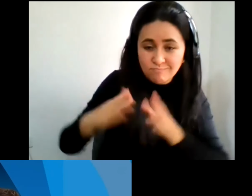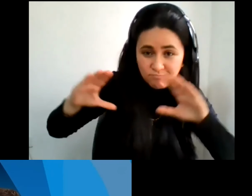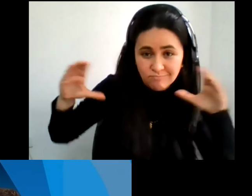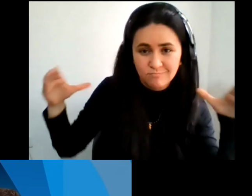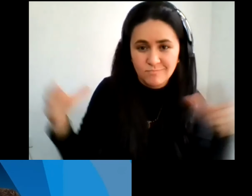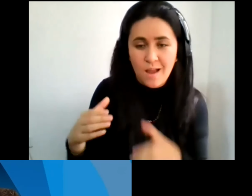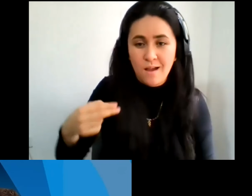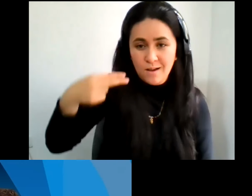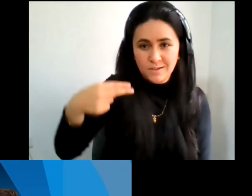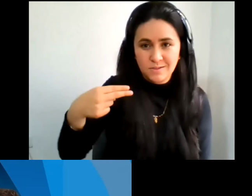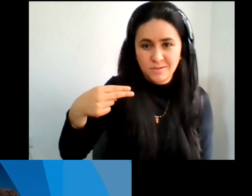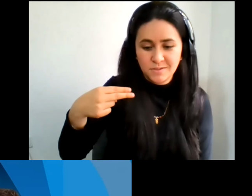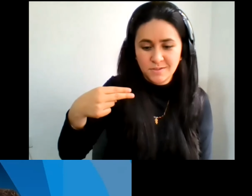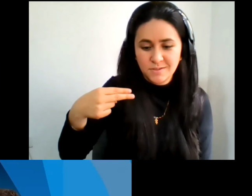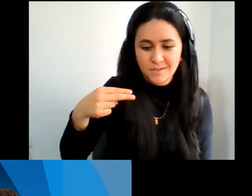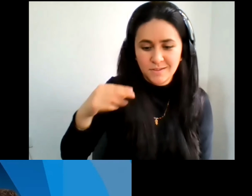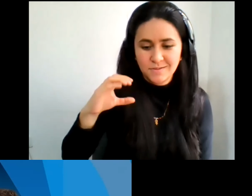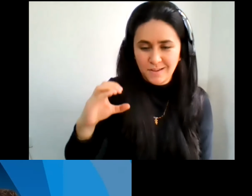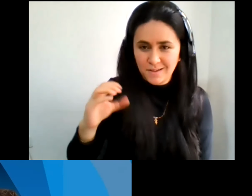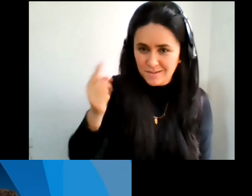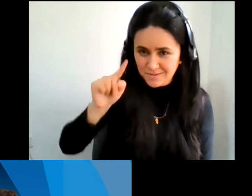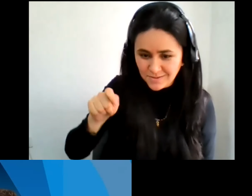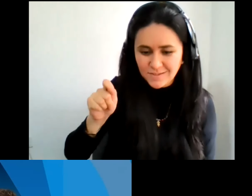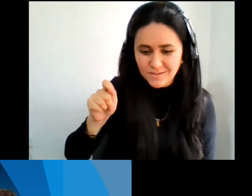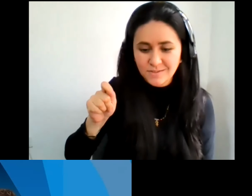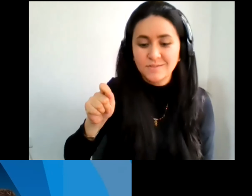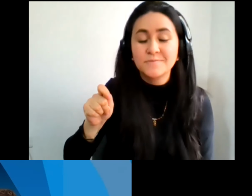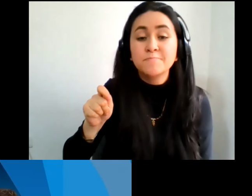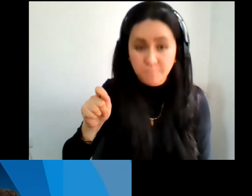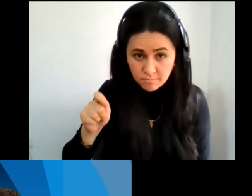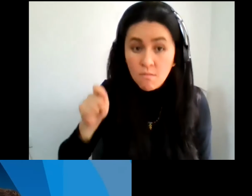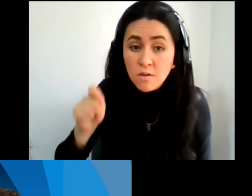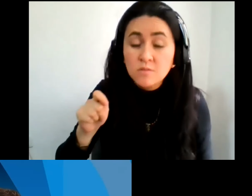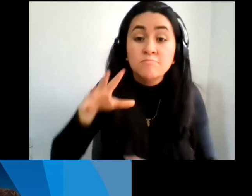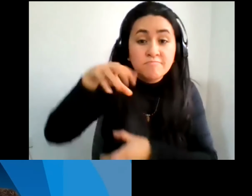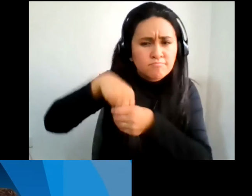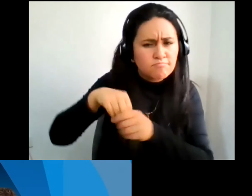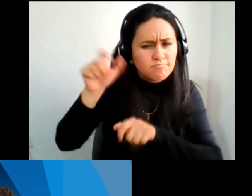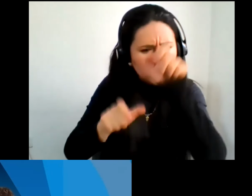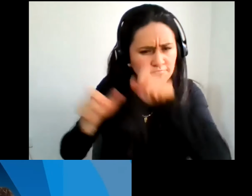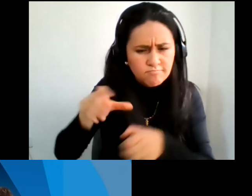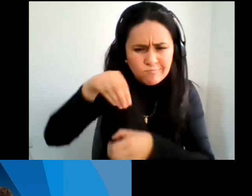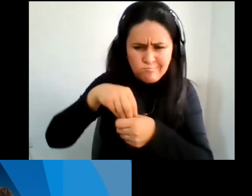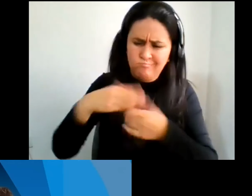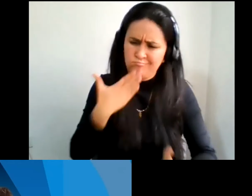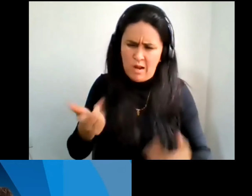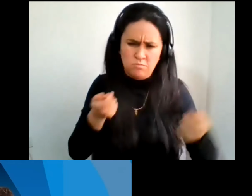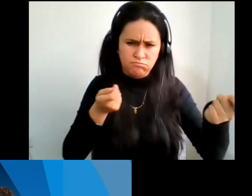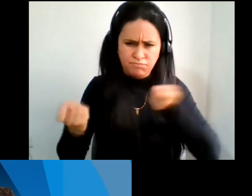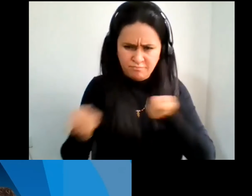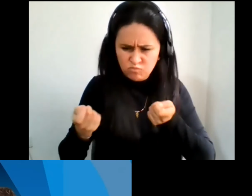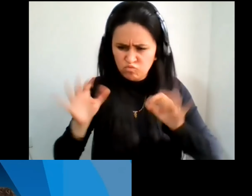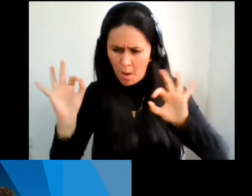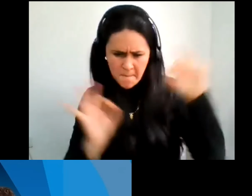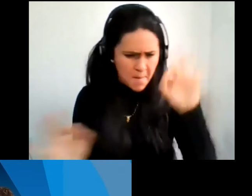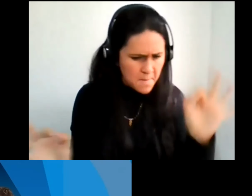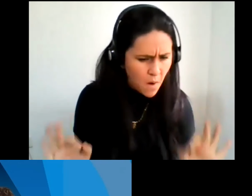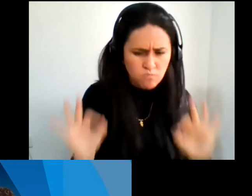the HSS team, but all the colleagues from the different departments who make these